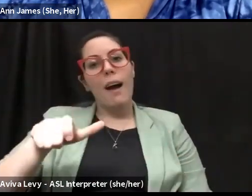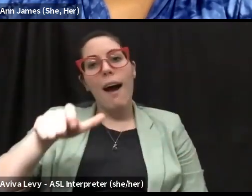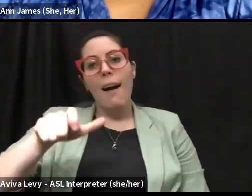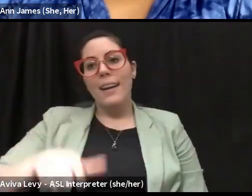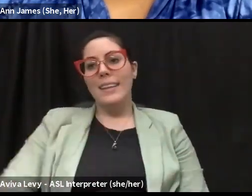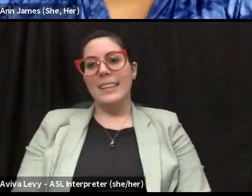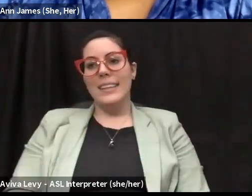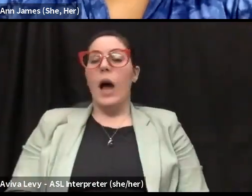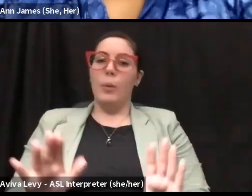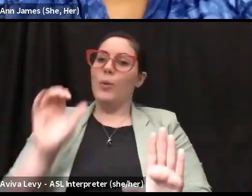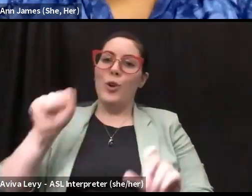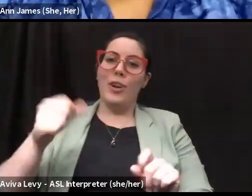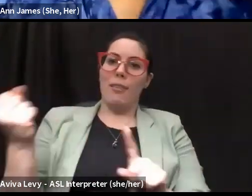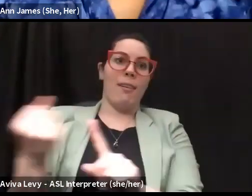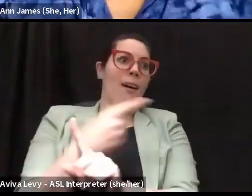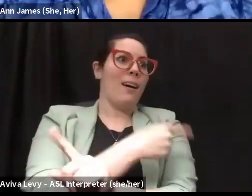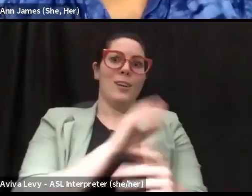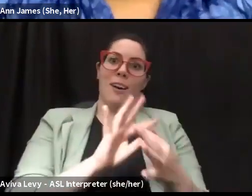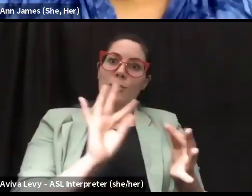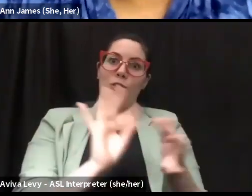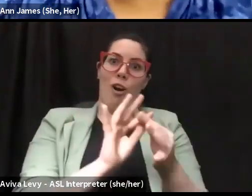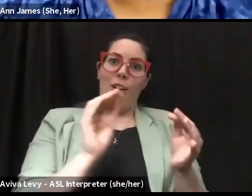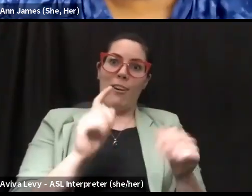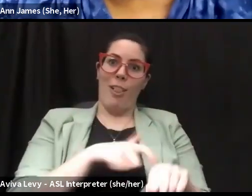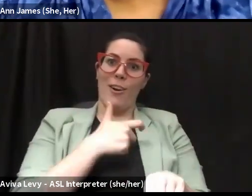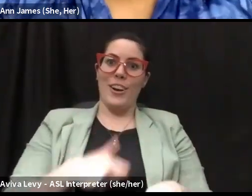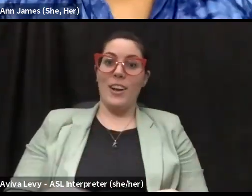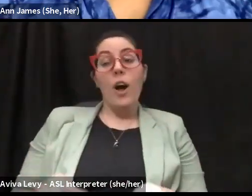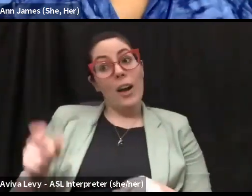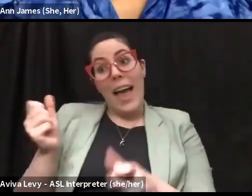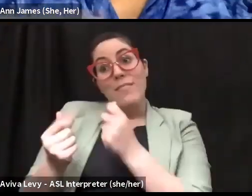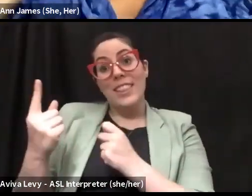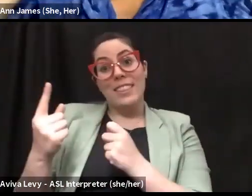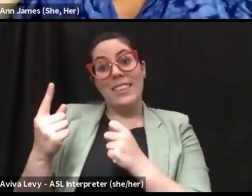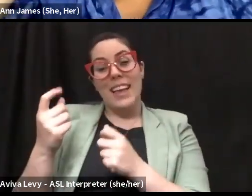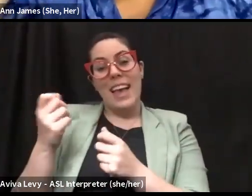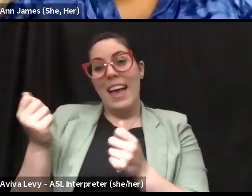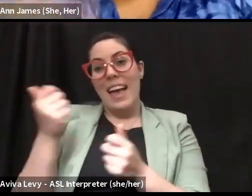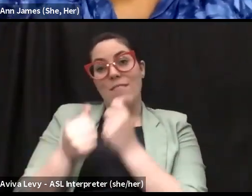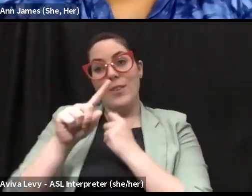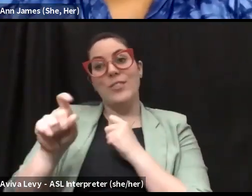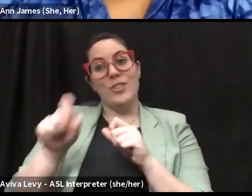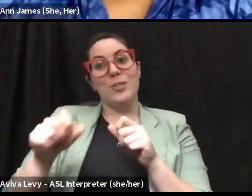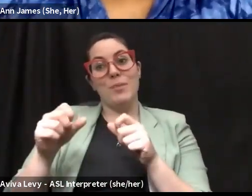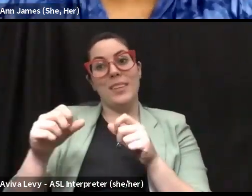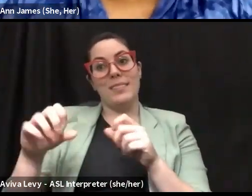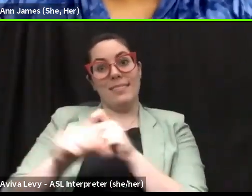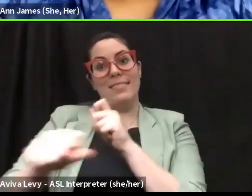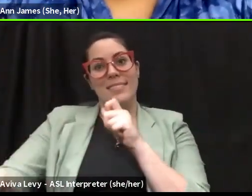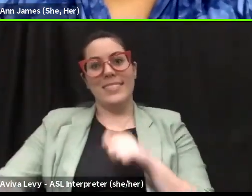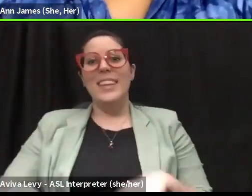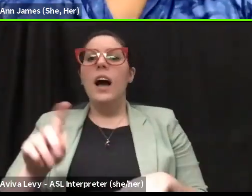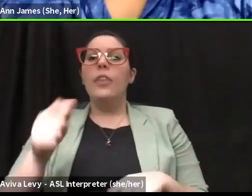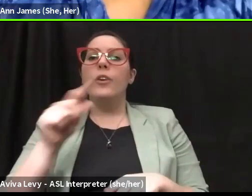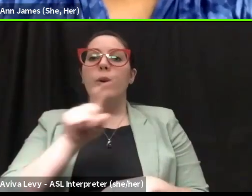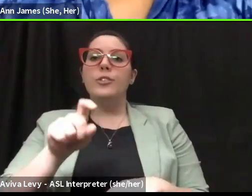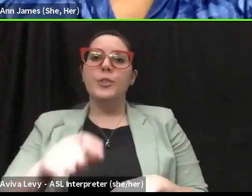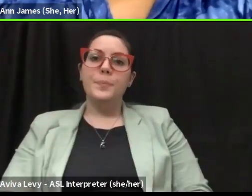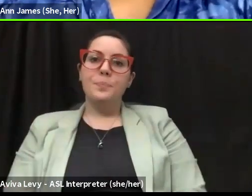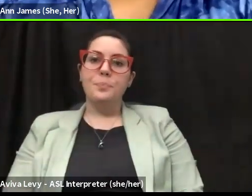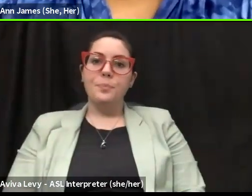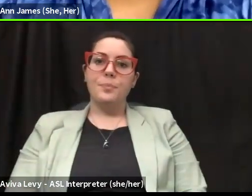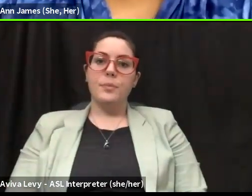whole other. Yes. All of these could be a whole other. Let me throw in another question from the audience out there. A